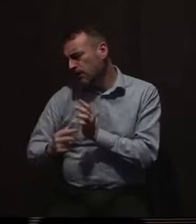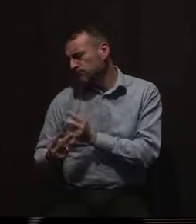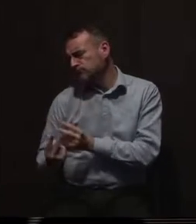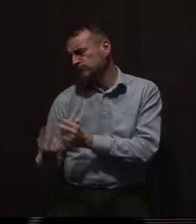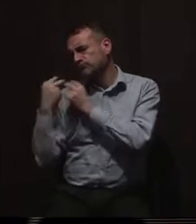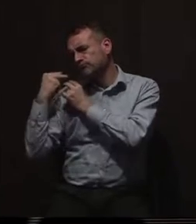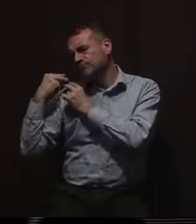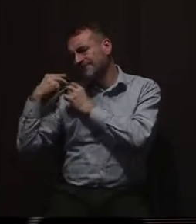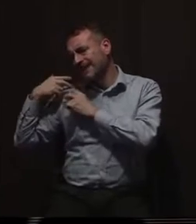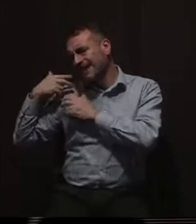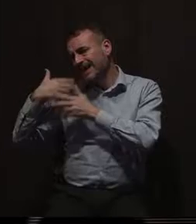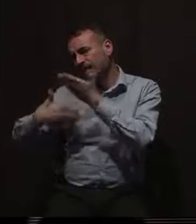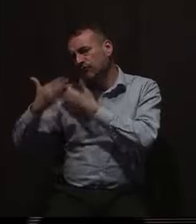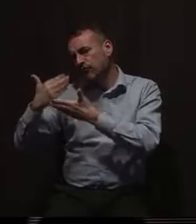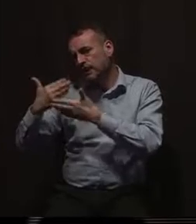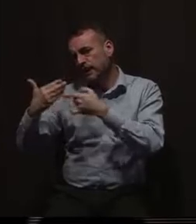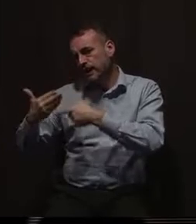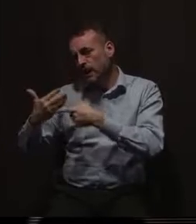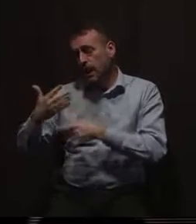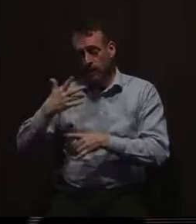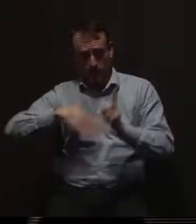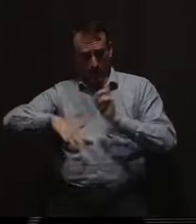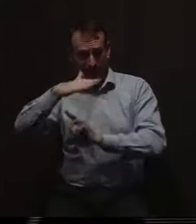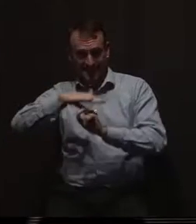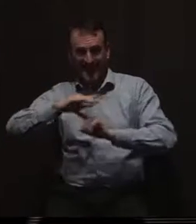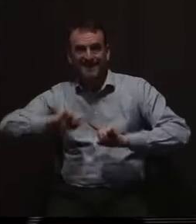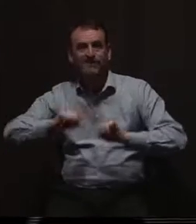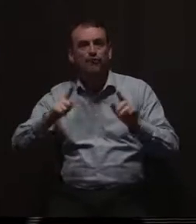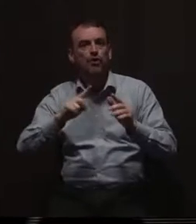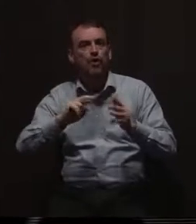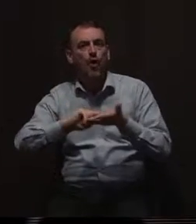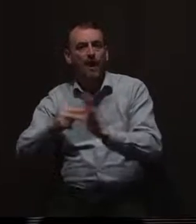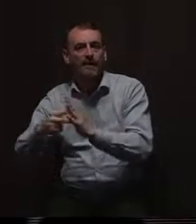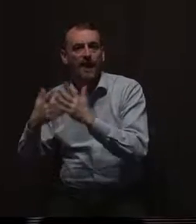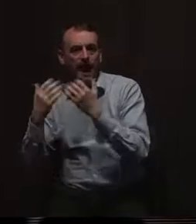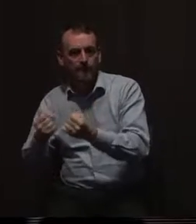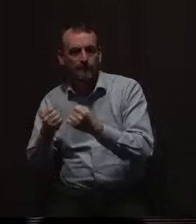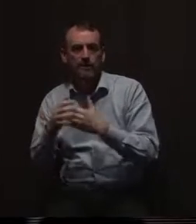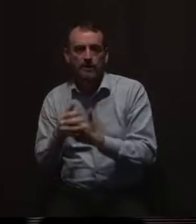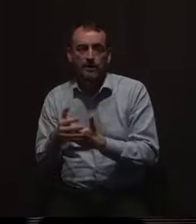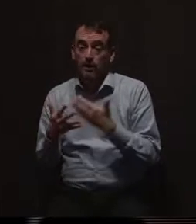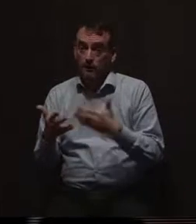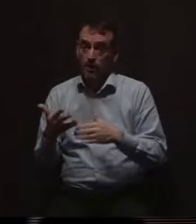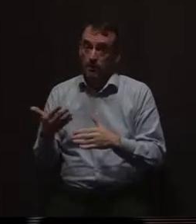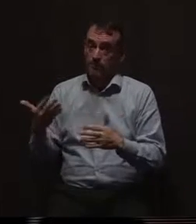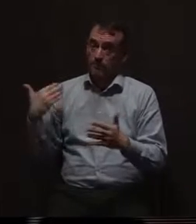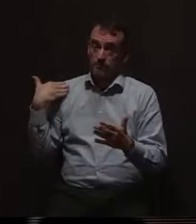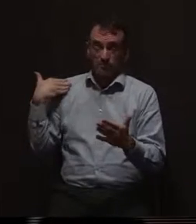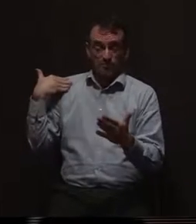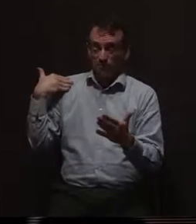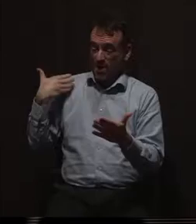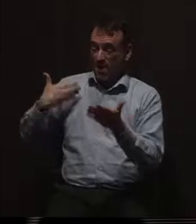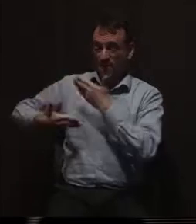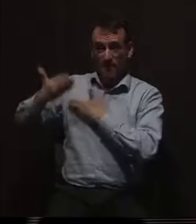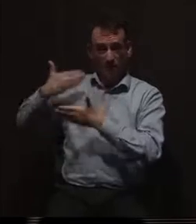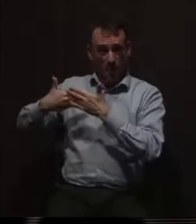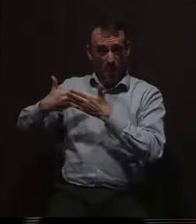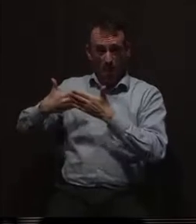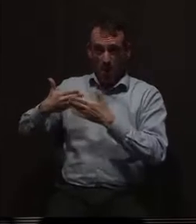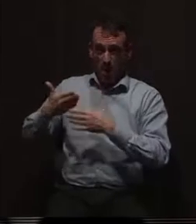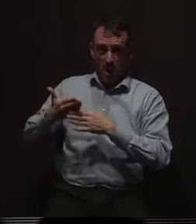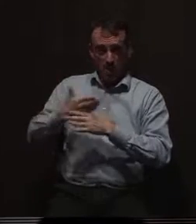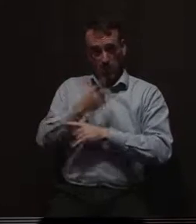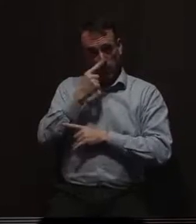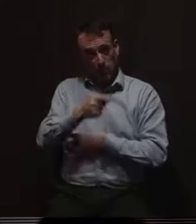other kinds of ways of organizing society. And for a long, long time, we didn't have this idea. We had this idea, oh, there might have been a matriarchy, which